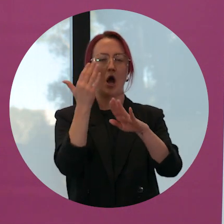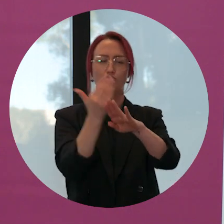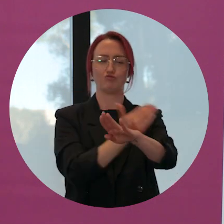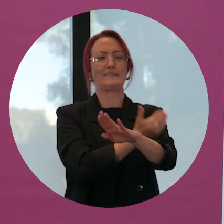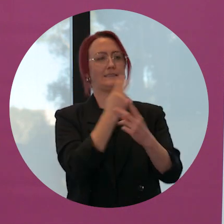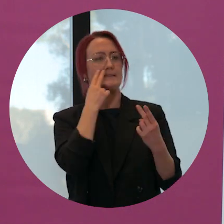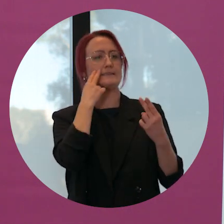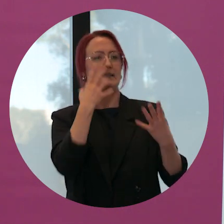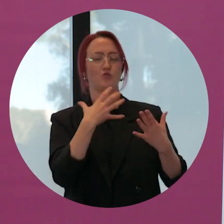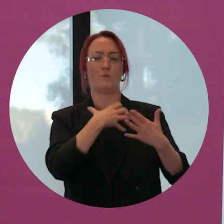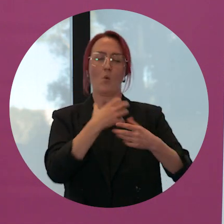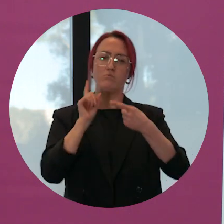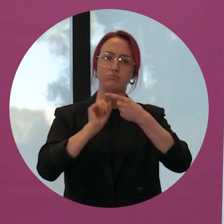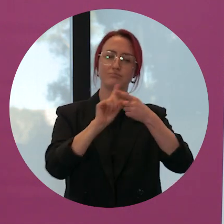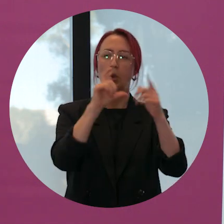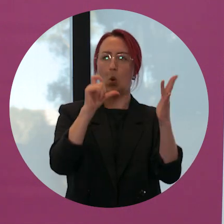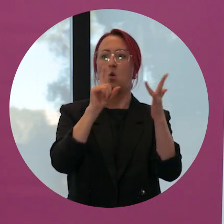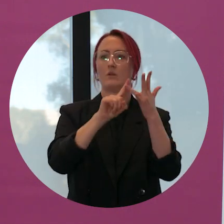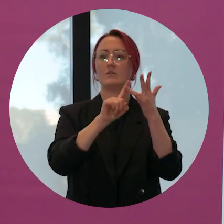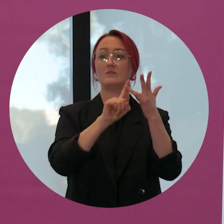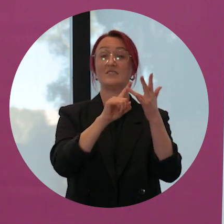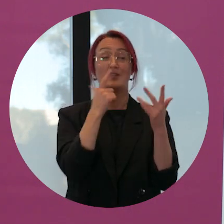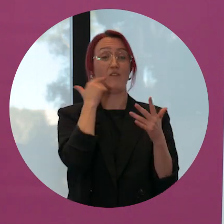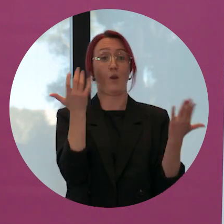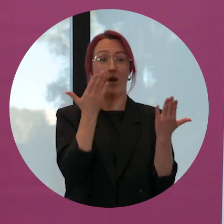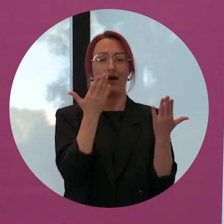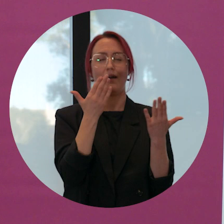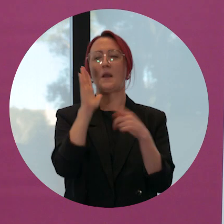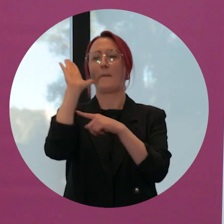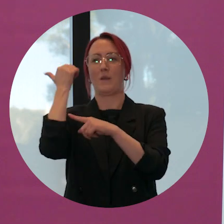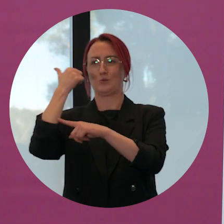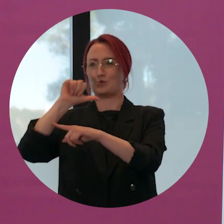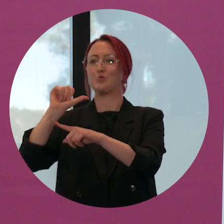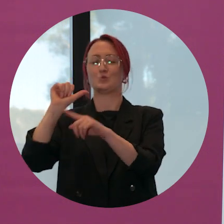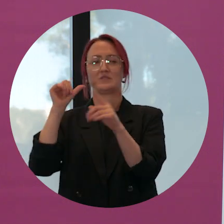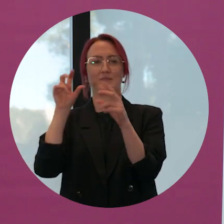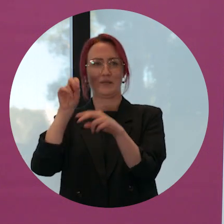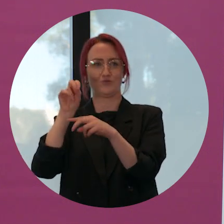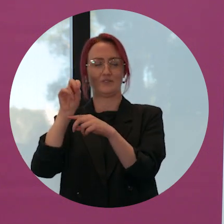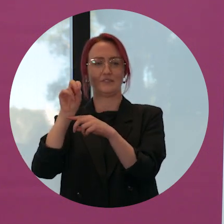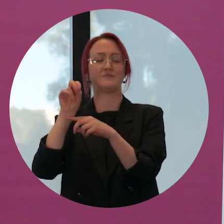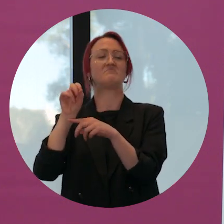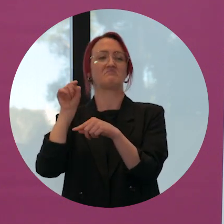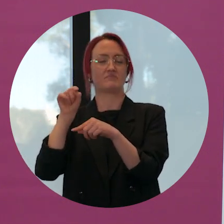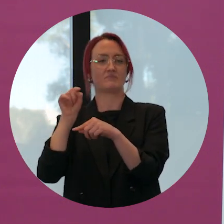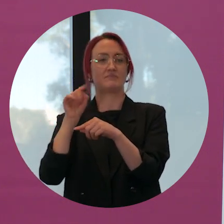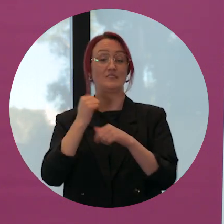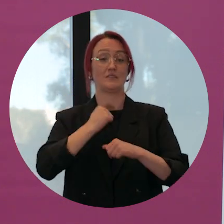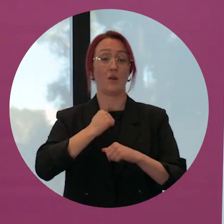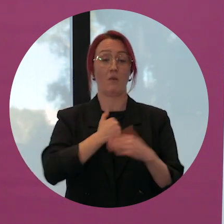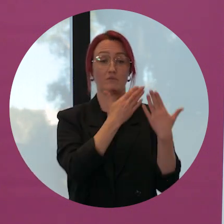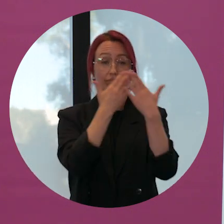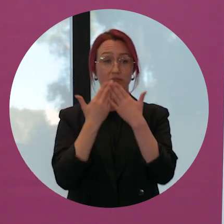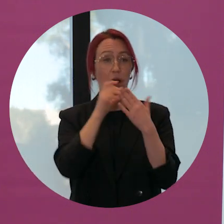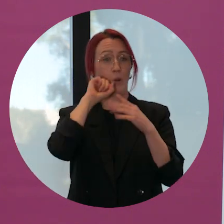recover cobalt from already used batteries. So my PhD addresses a solution not only for this mining problem,